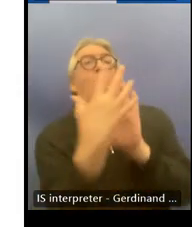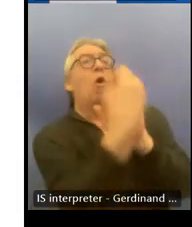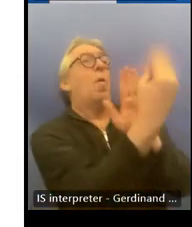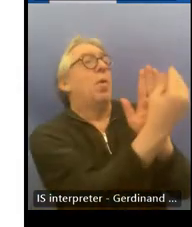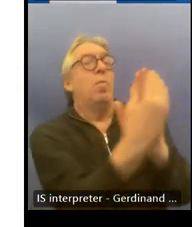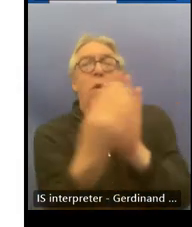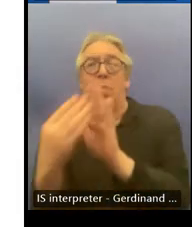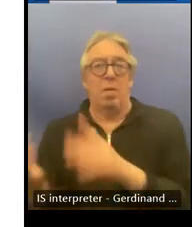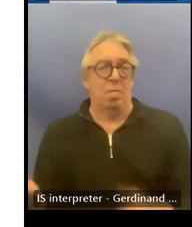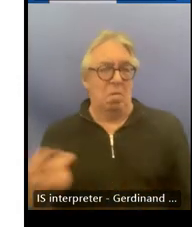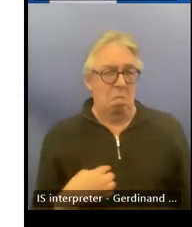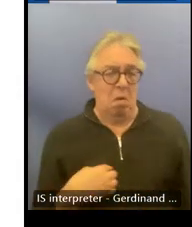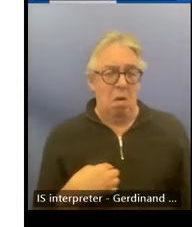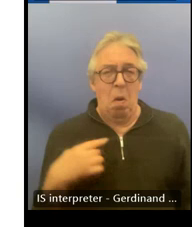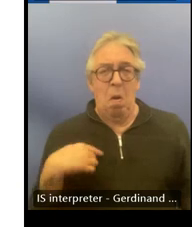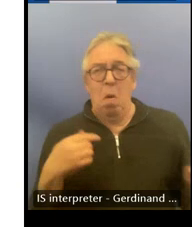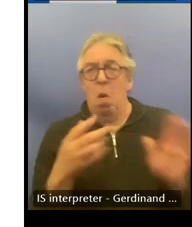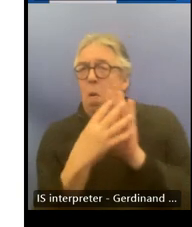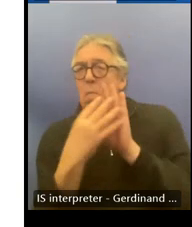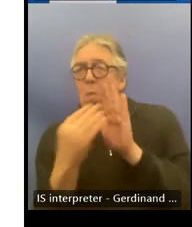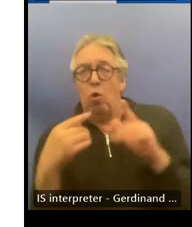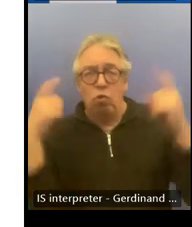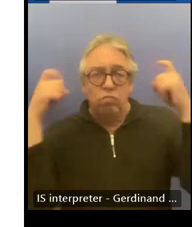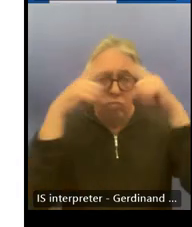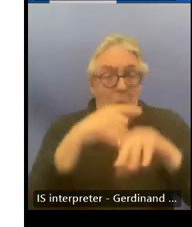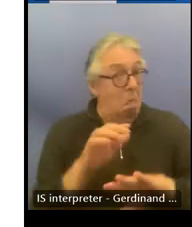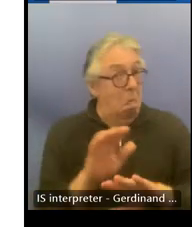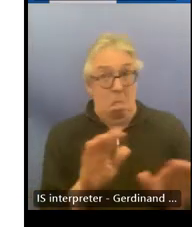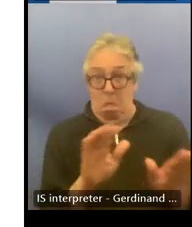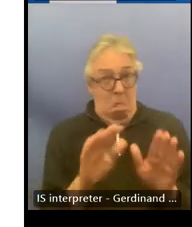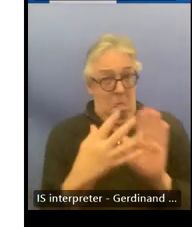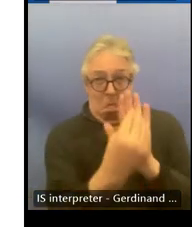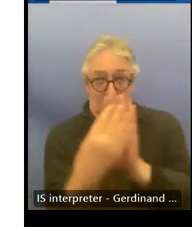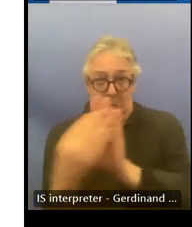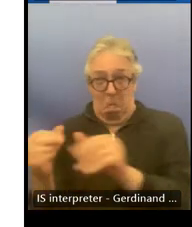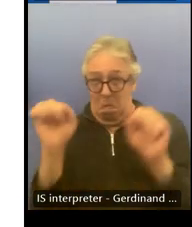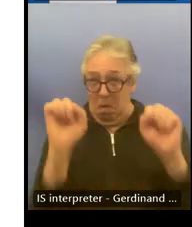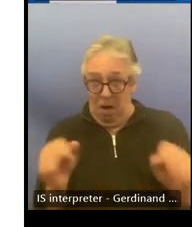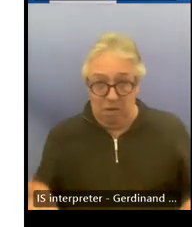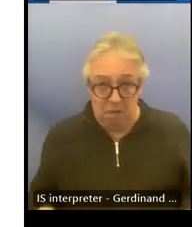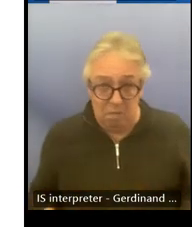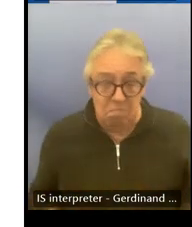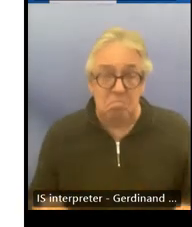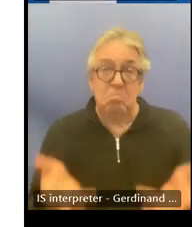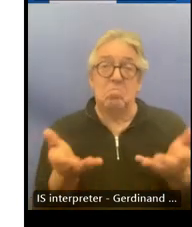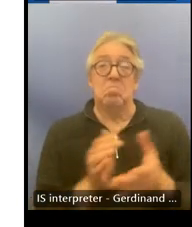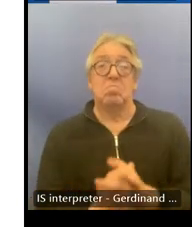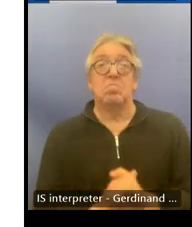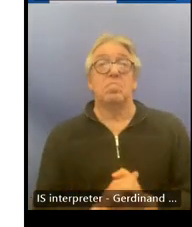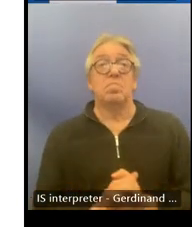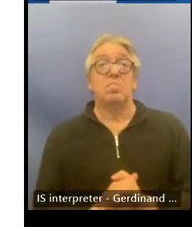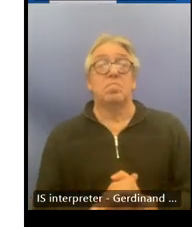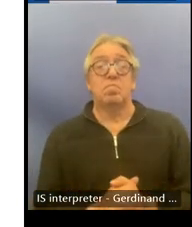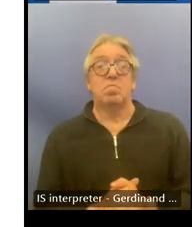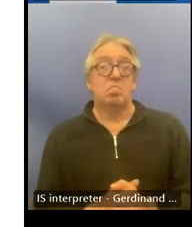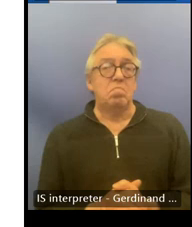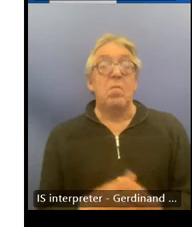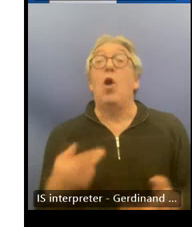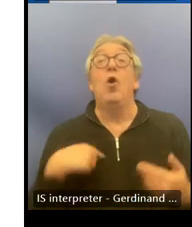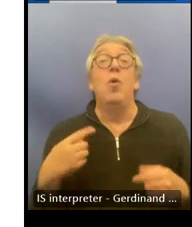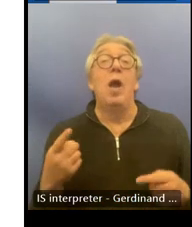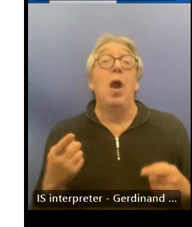and have it in their own systems. These are the five areas that primarily have given success to